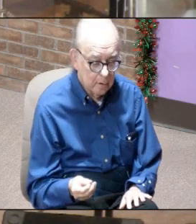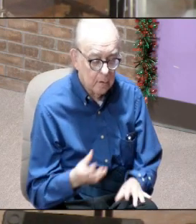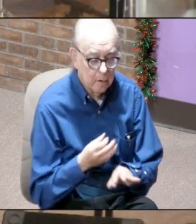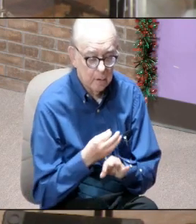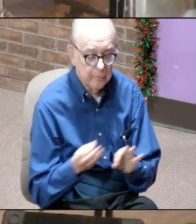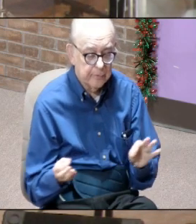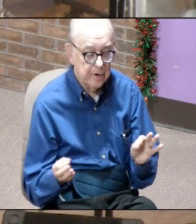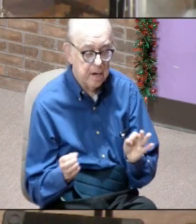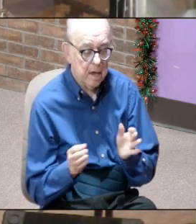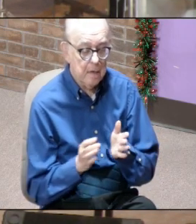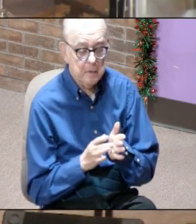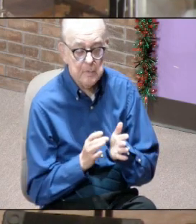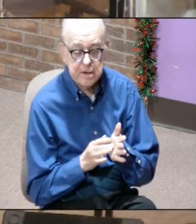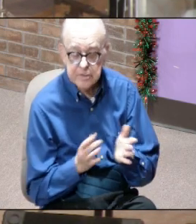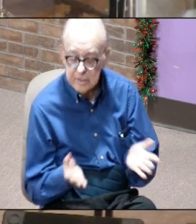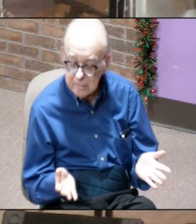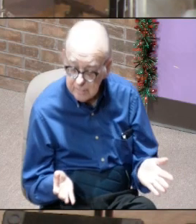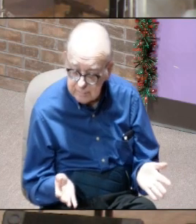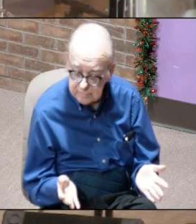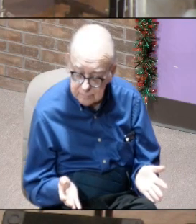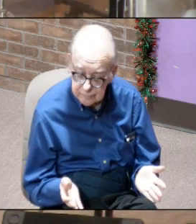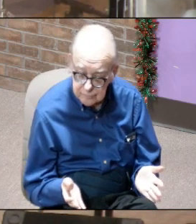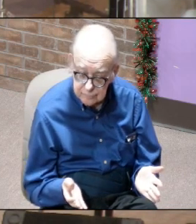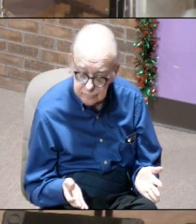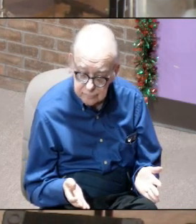free medicine.